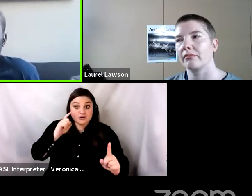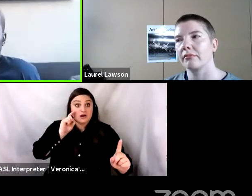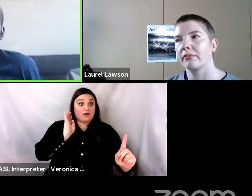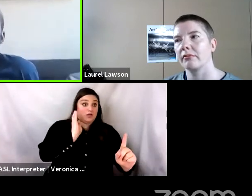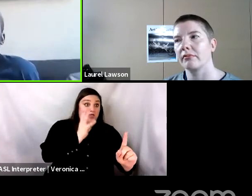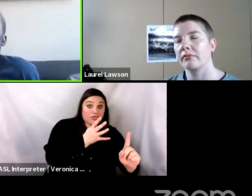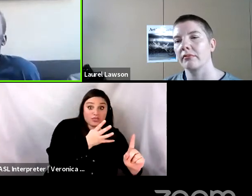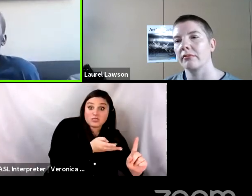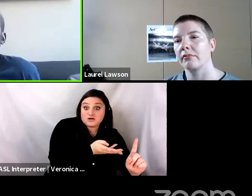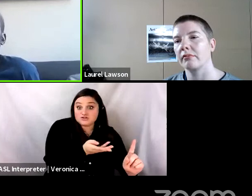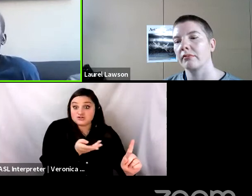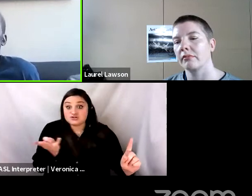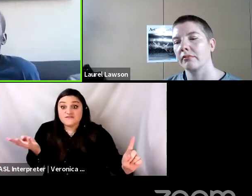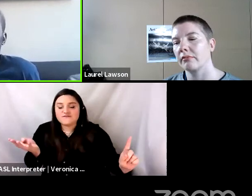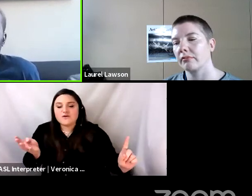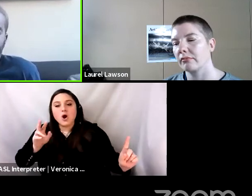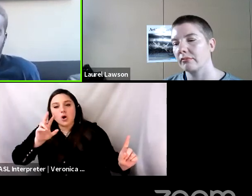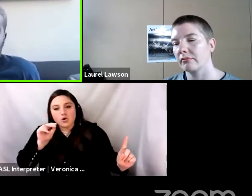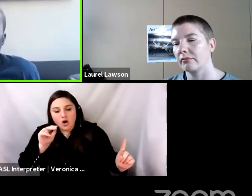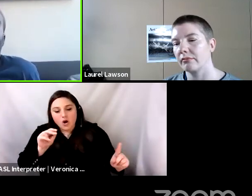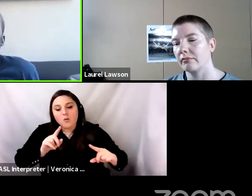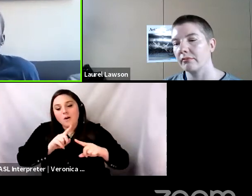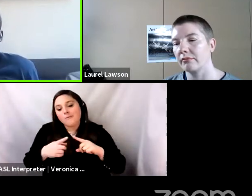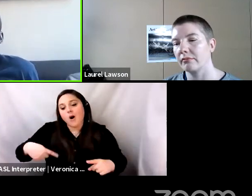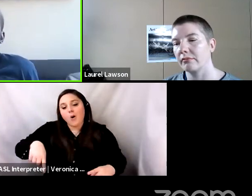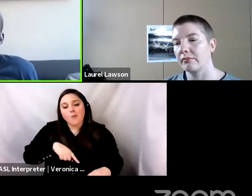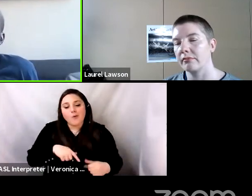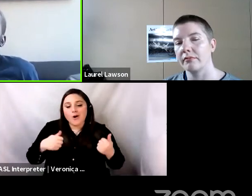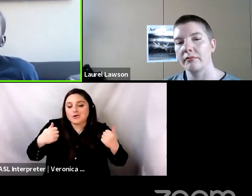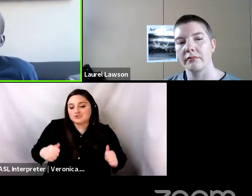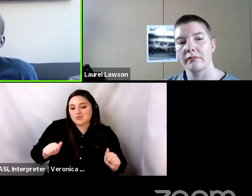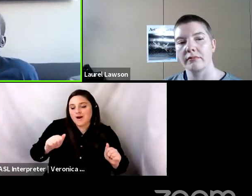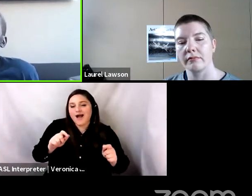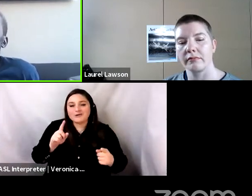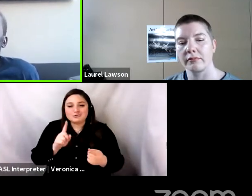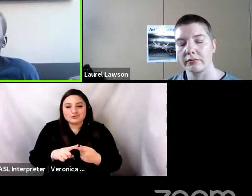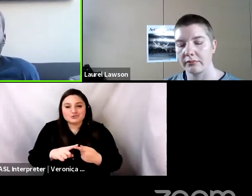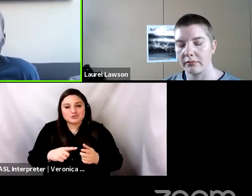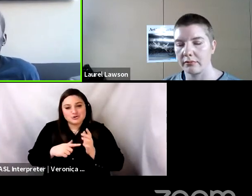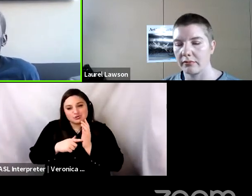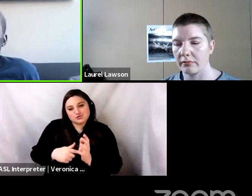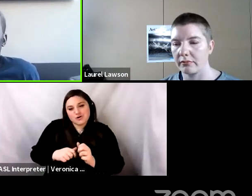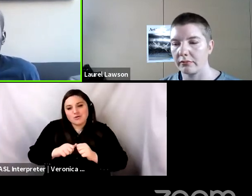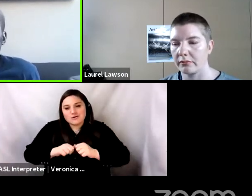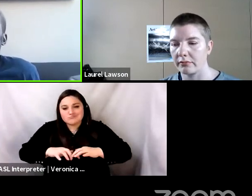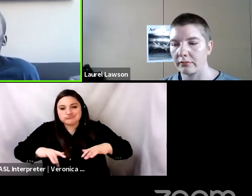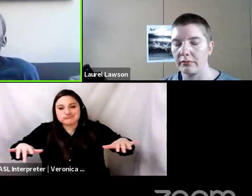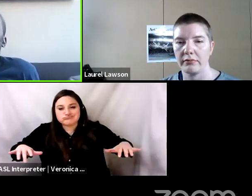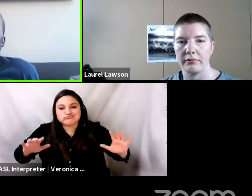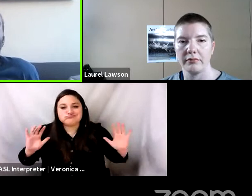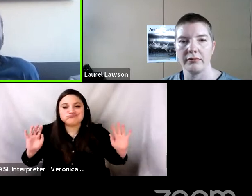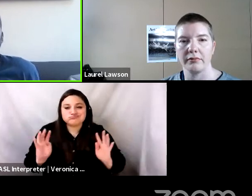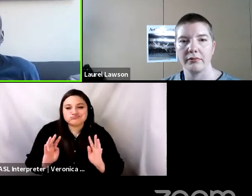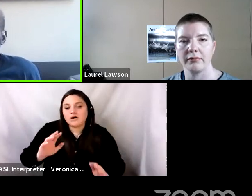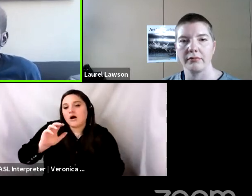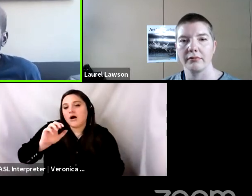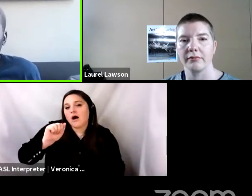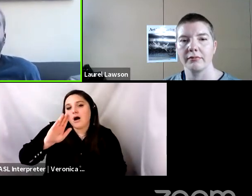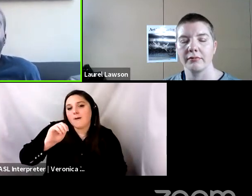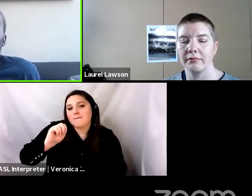like a cross, but really could be coded as cross-disciplinary, like that my poet friends, that